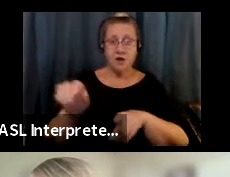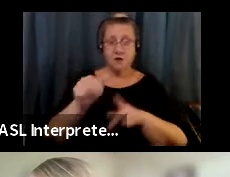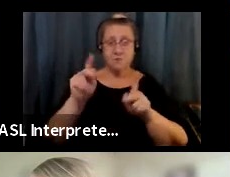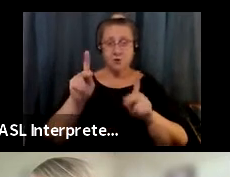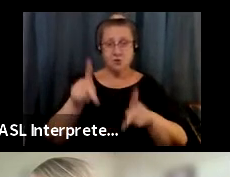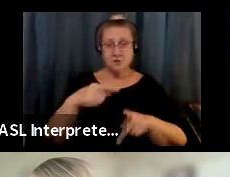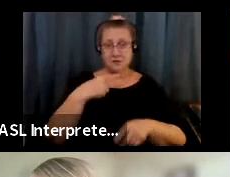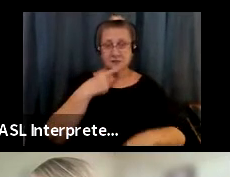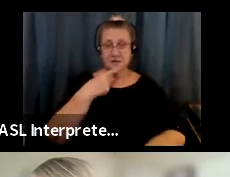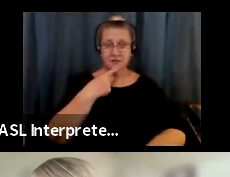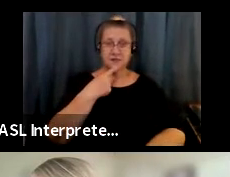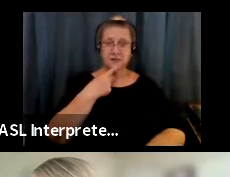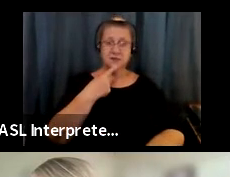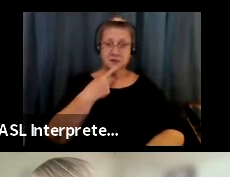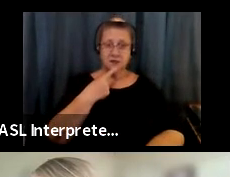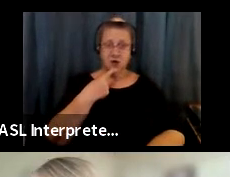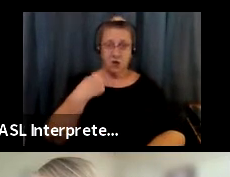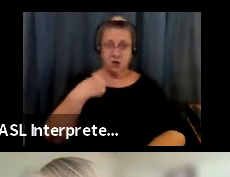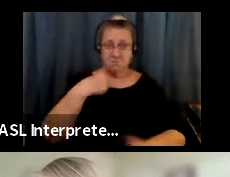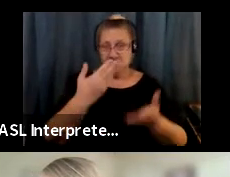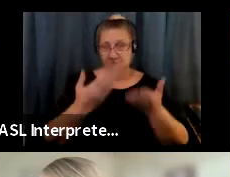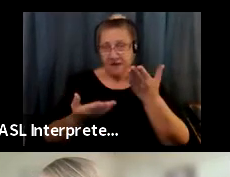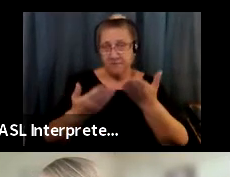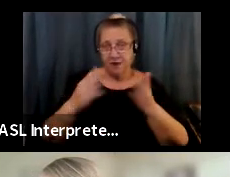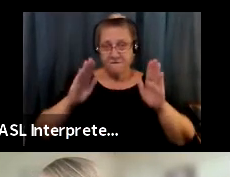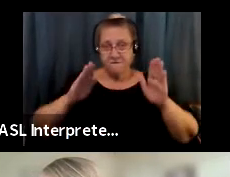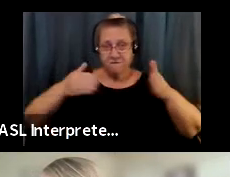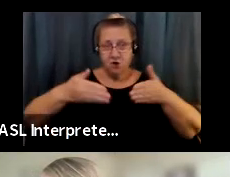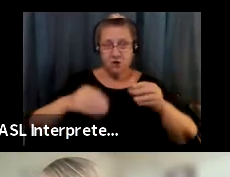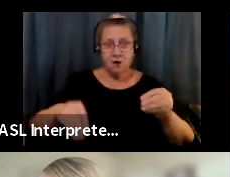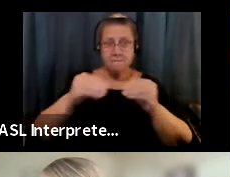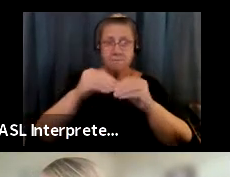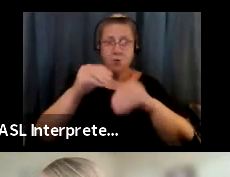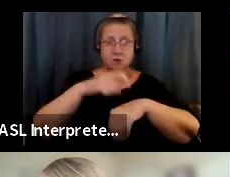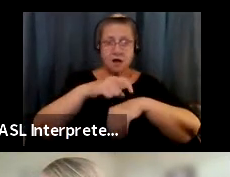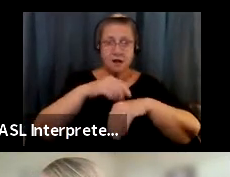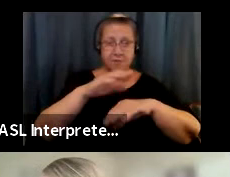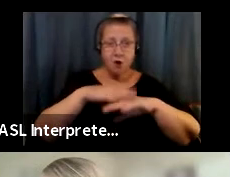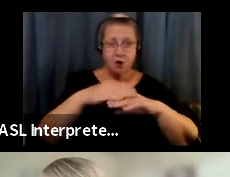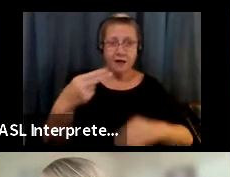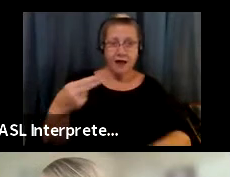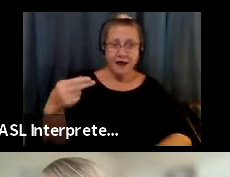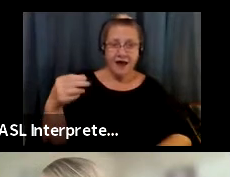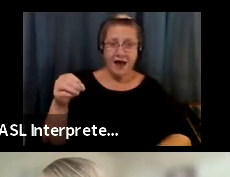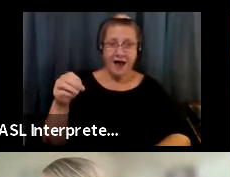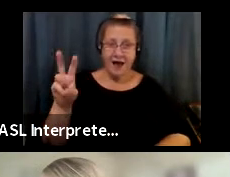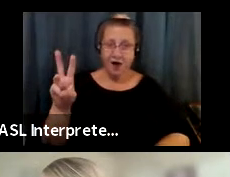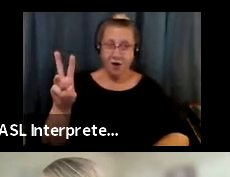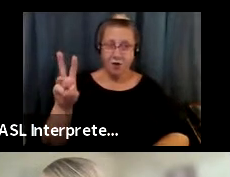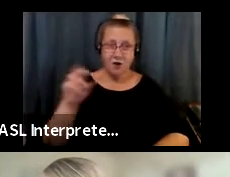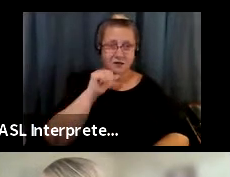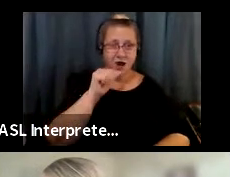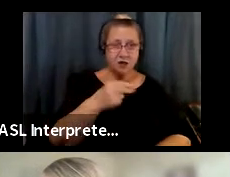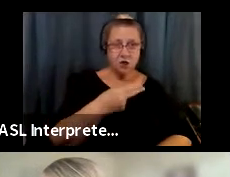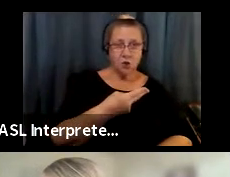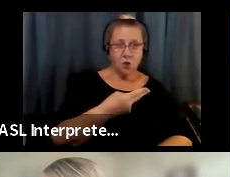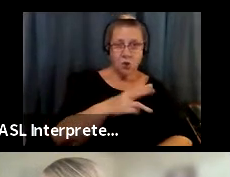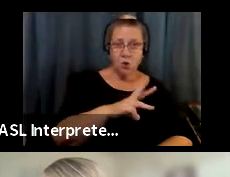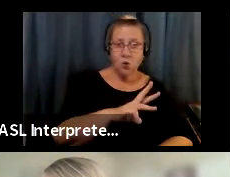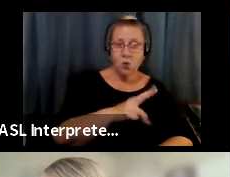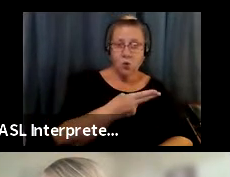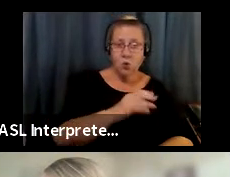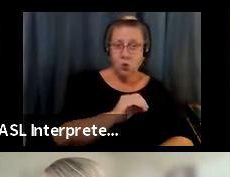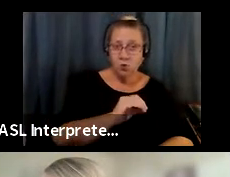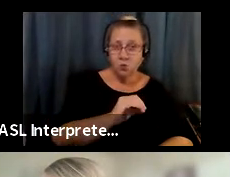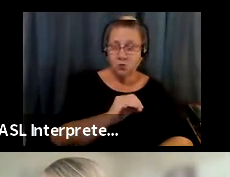very memorable way, we may want to focus more time on the how than the who, that especially early on when